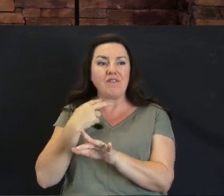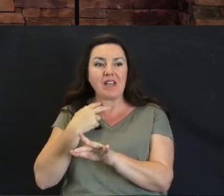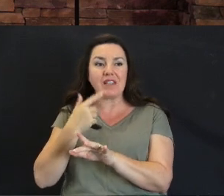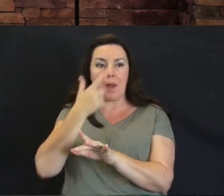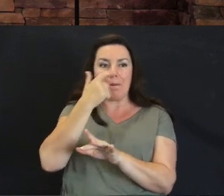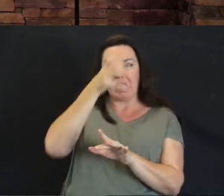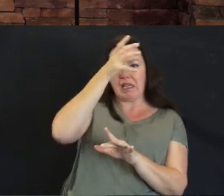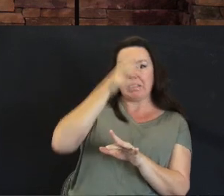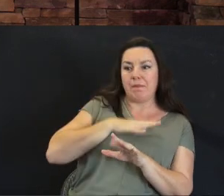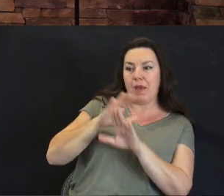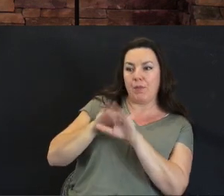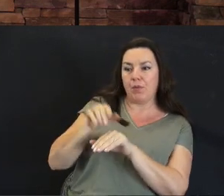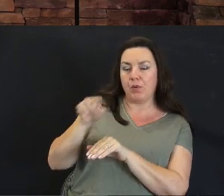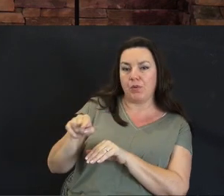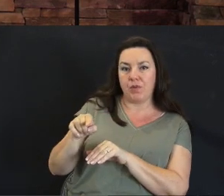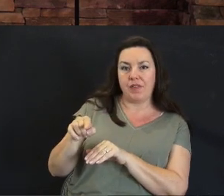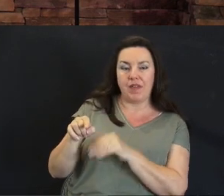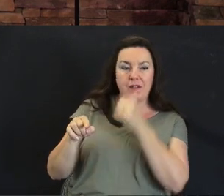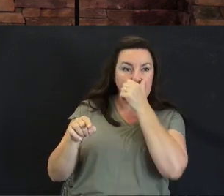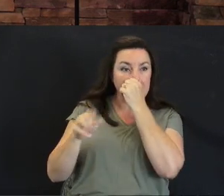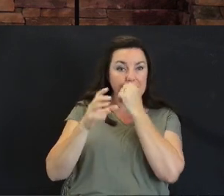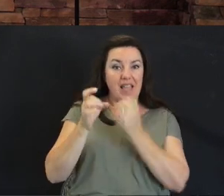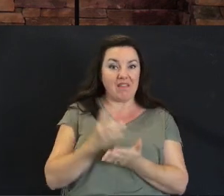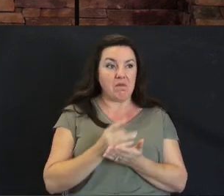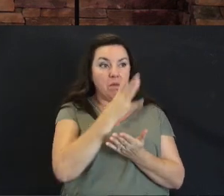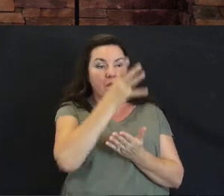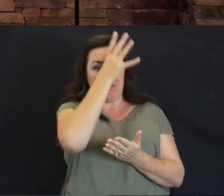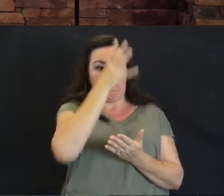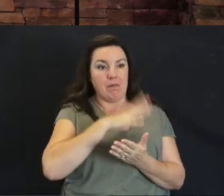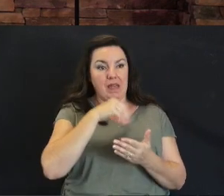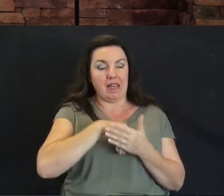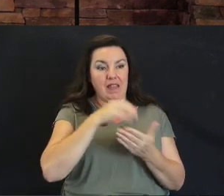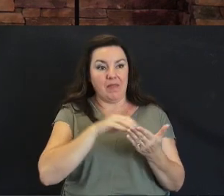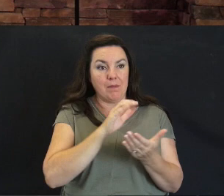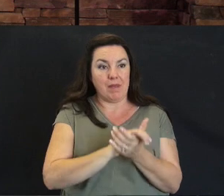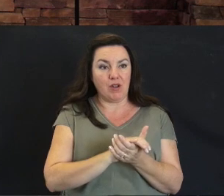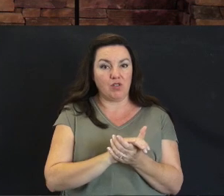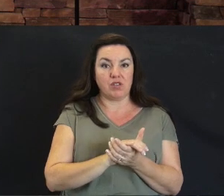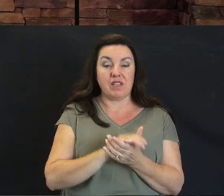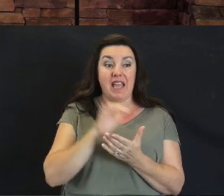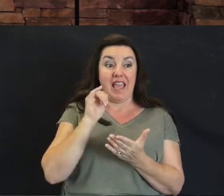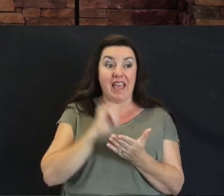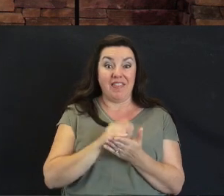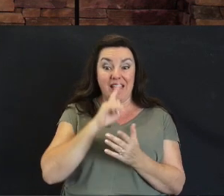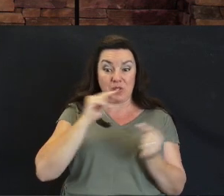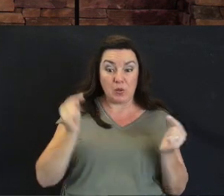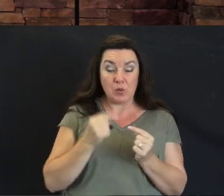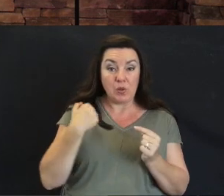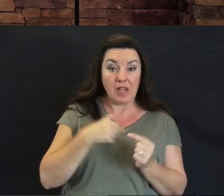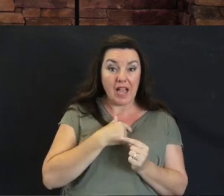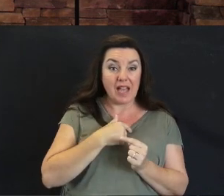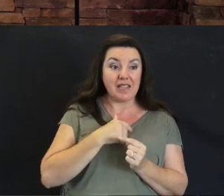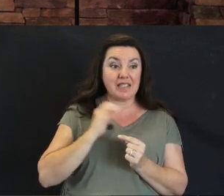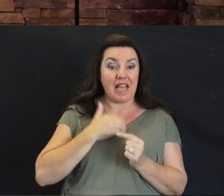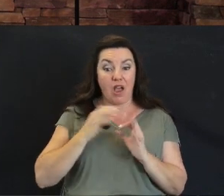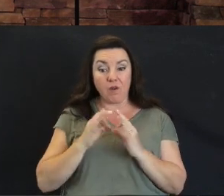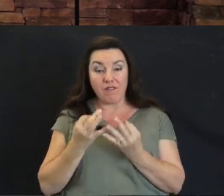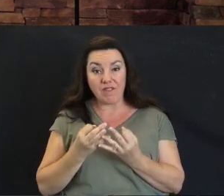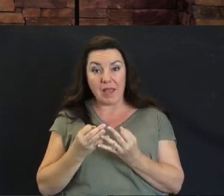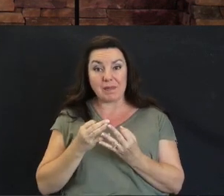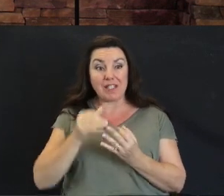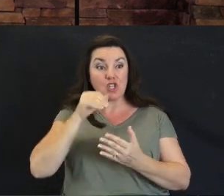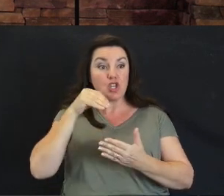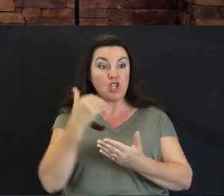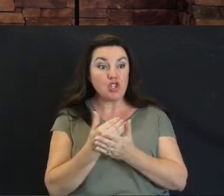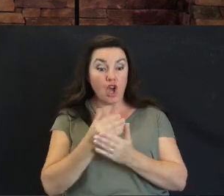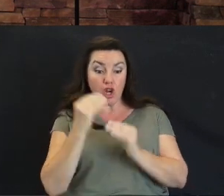marriages And that is coming against us And against our families Against our daughters Are being taught this in the